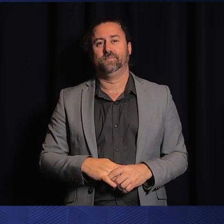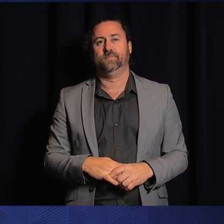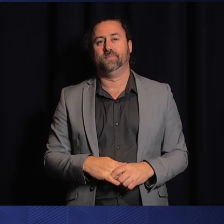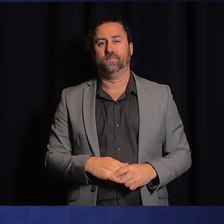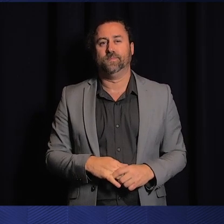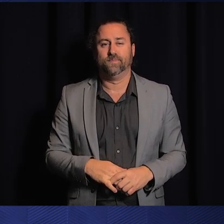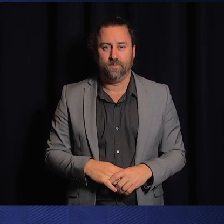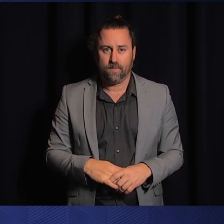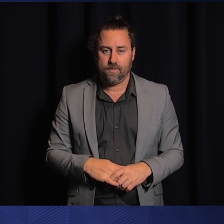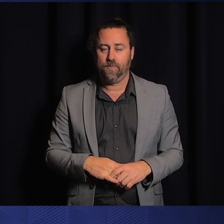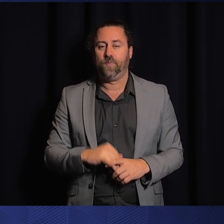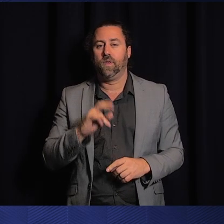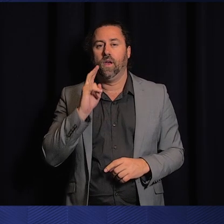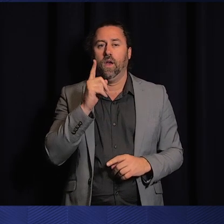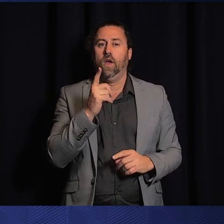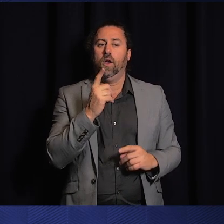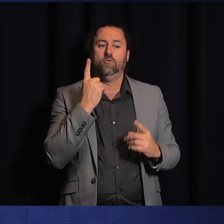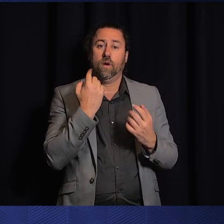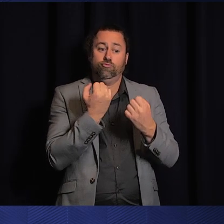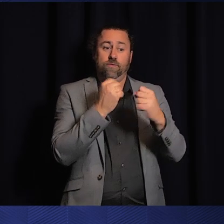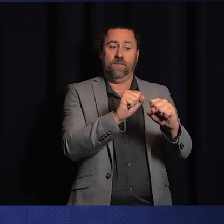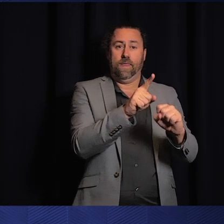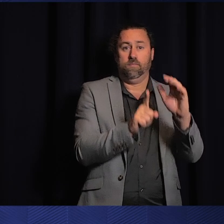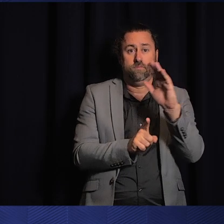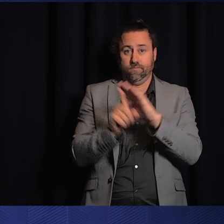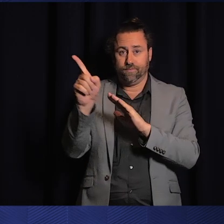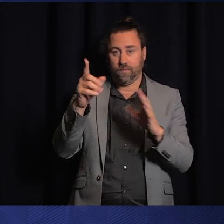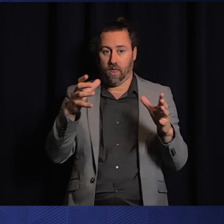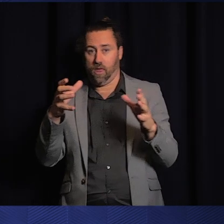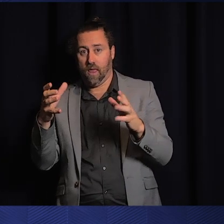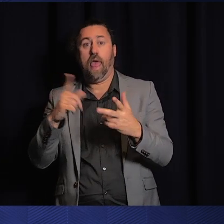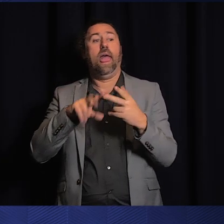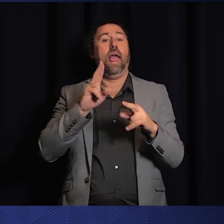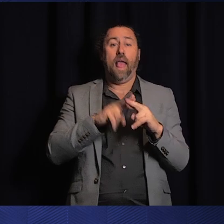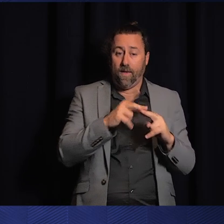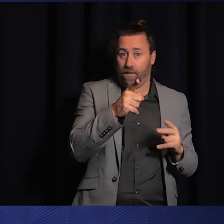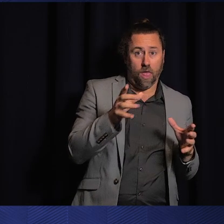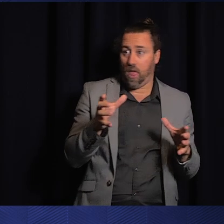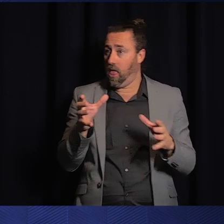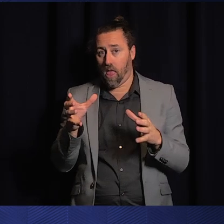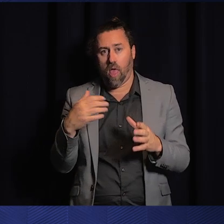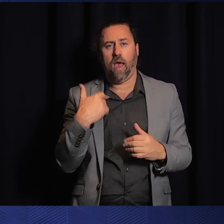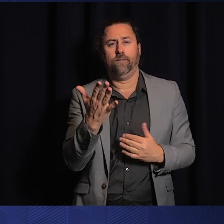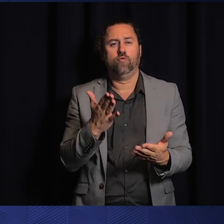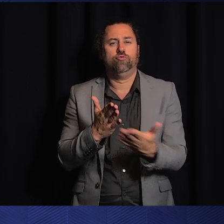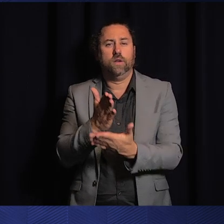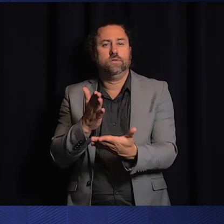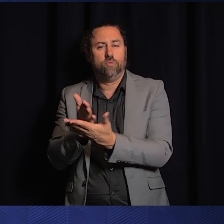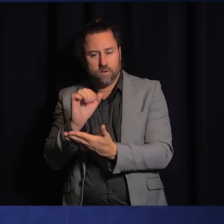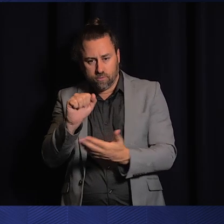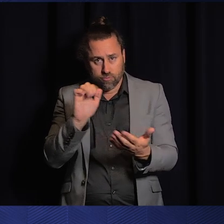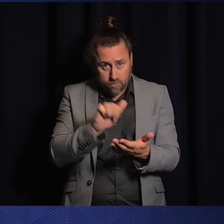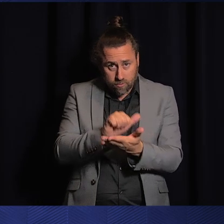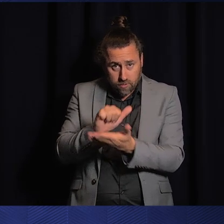stages, if you look into prevention of displacement, protection during displacement, and durable solution, all three